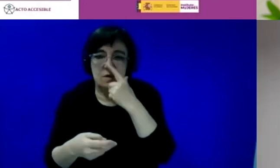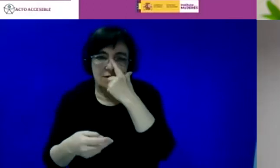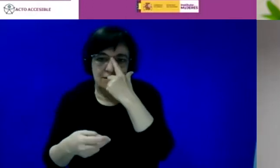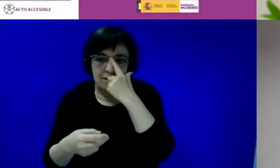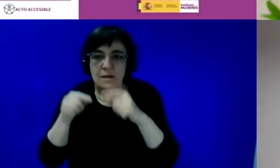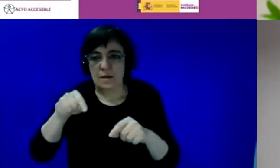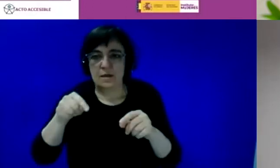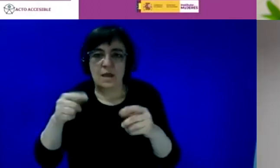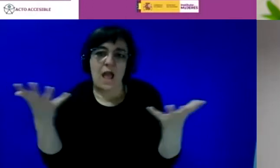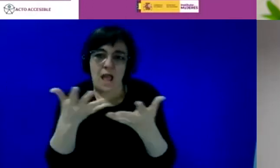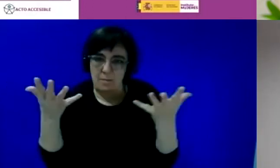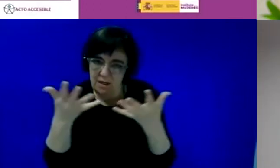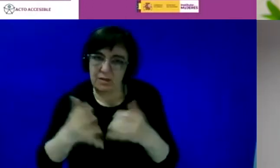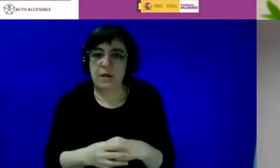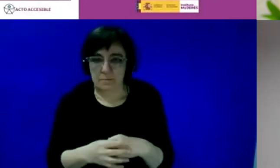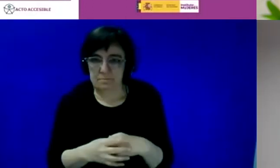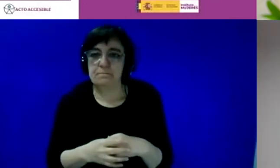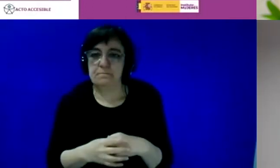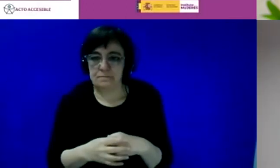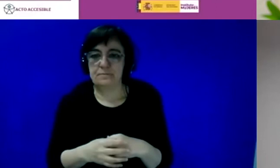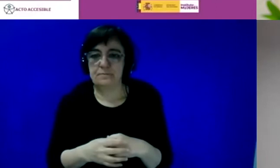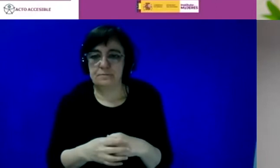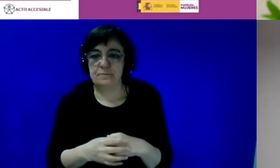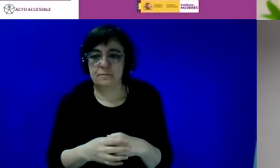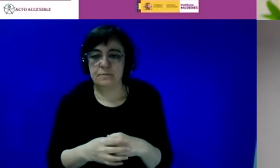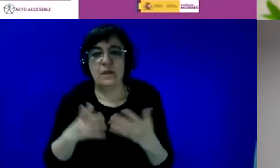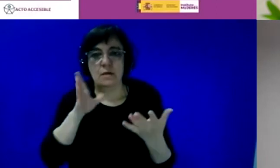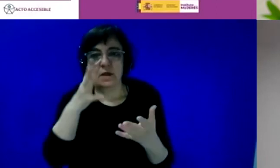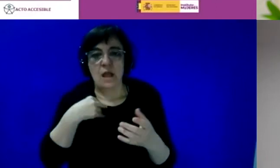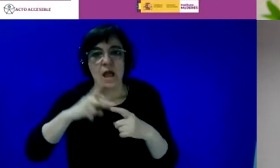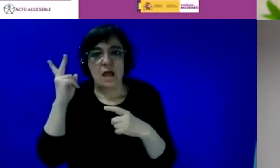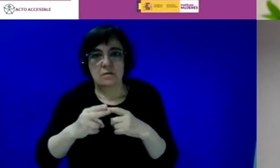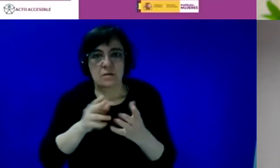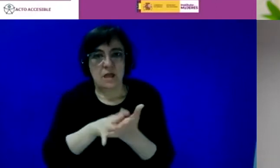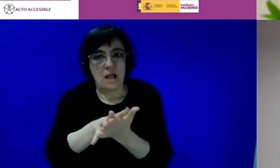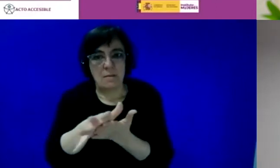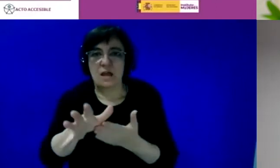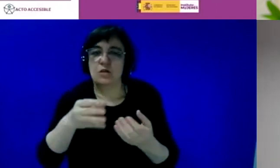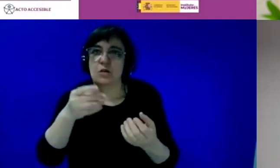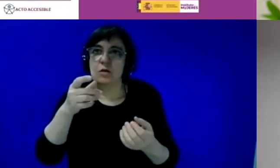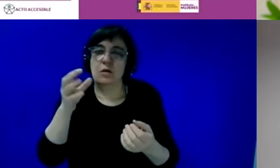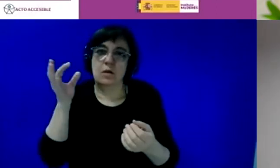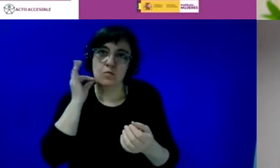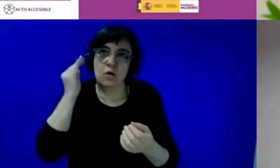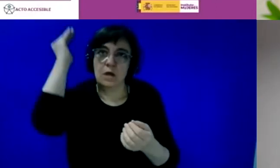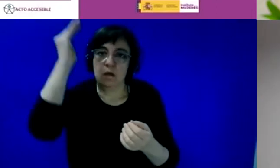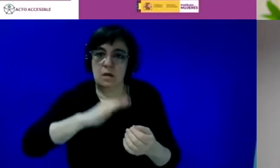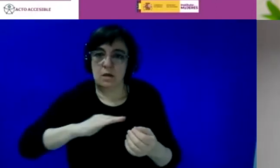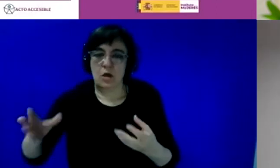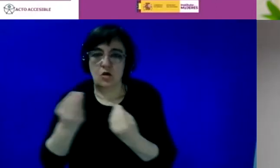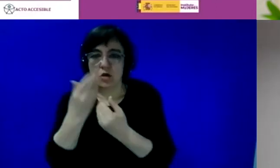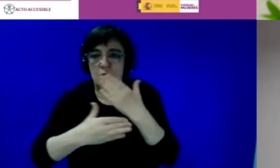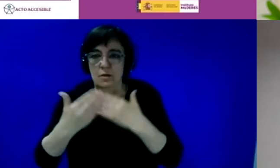war, the impact on women with disabilities, how we can make sure in our work that we really address that. So again, thank you very much for